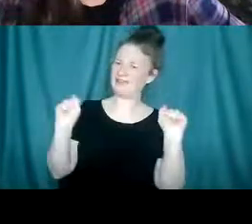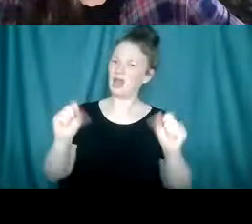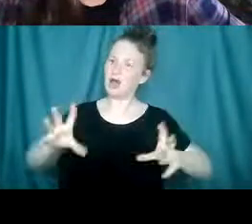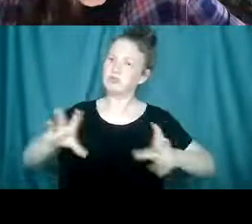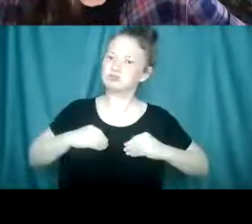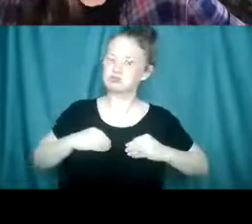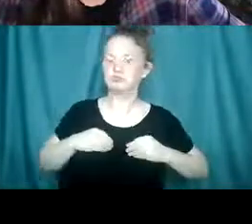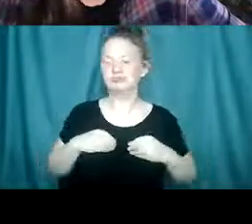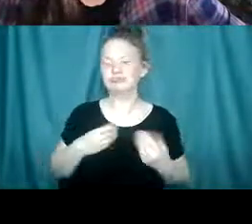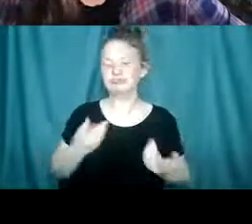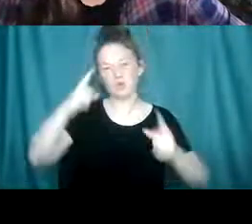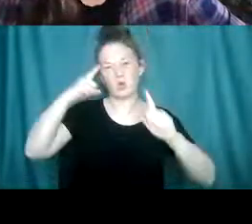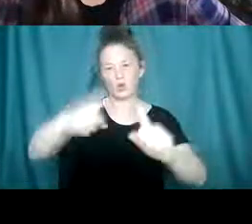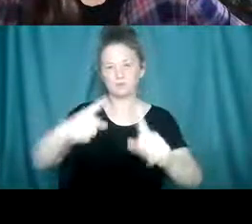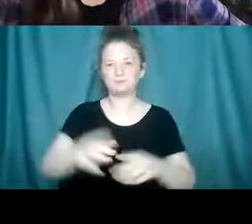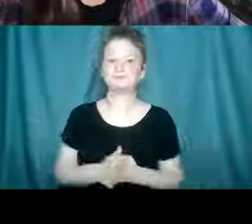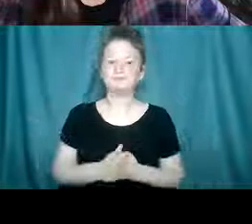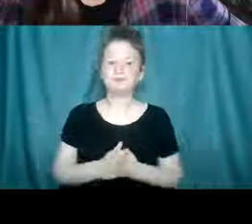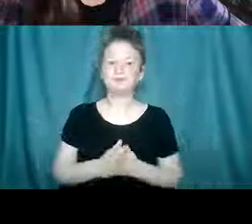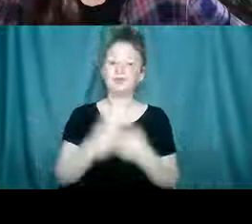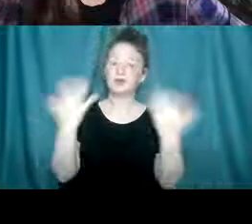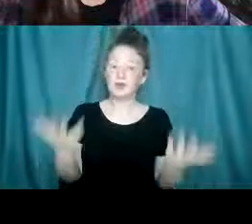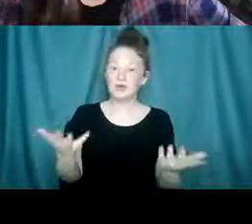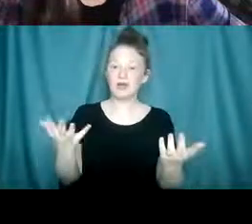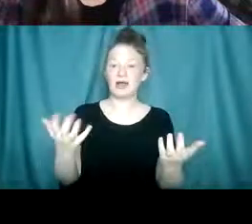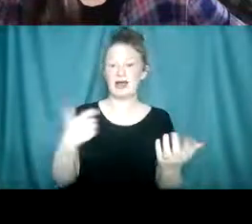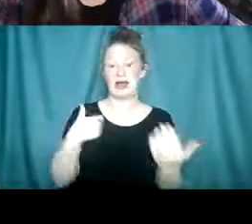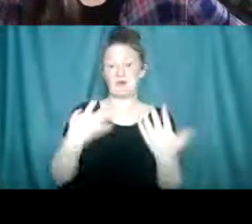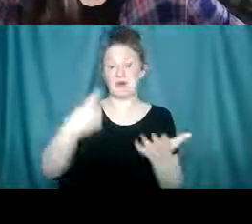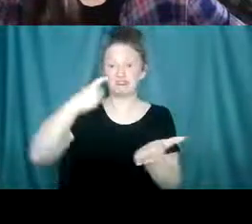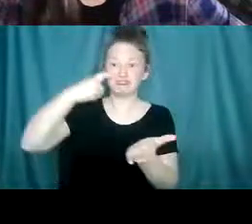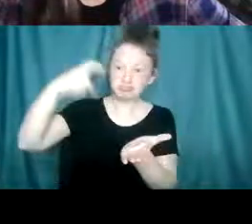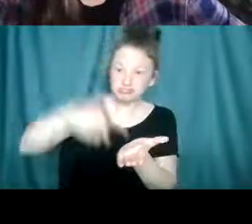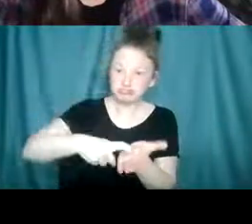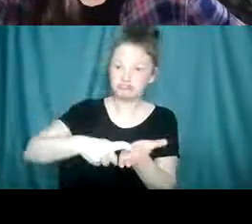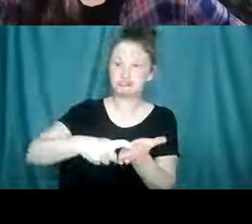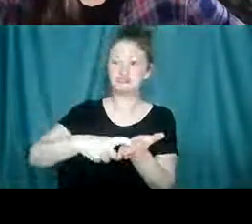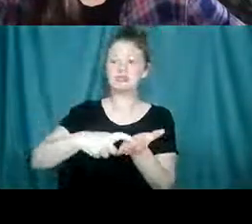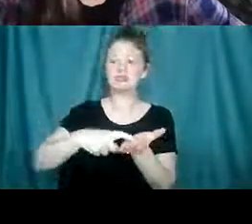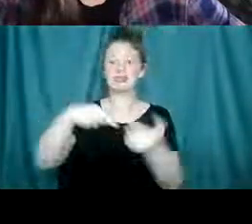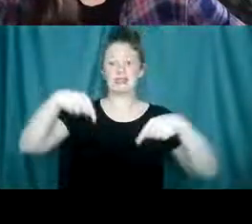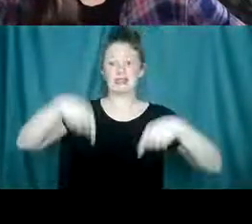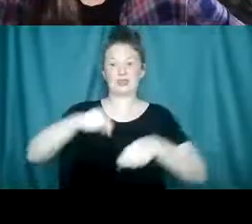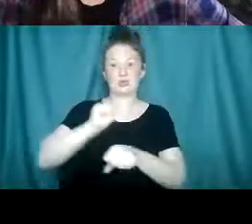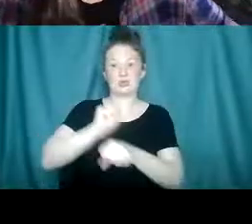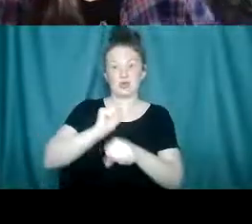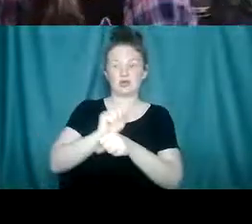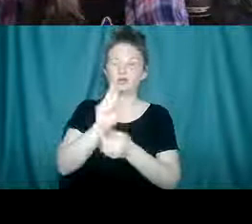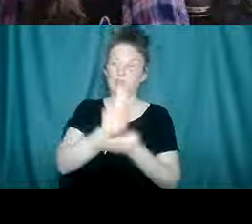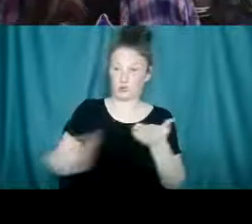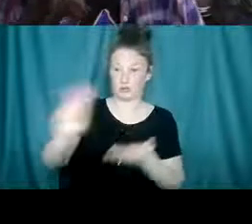And before I take any questions, I'd like to acknowledge that this work is done at the University of